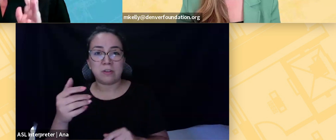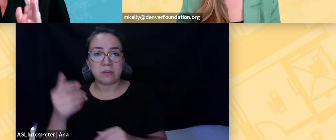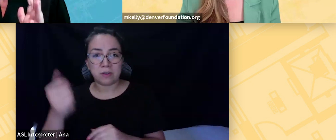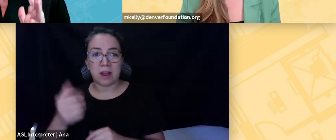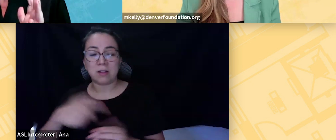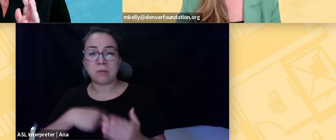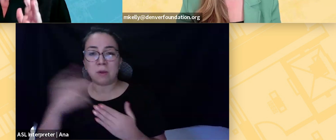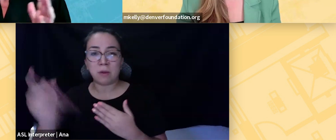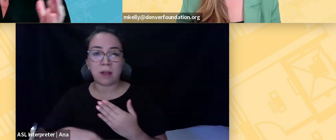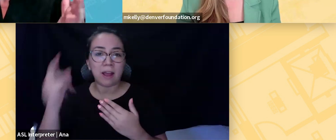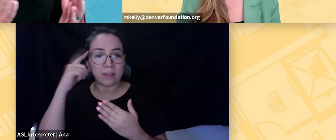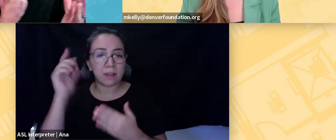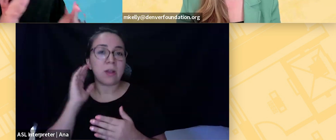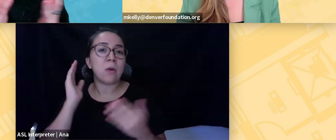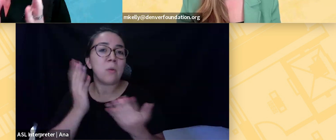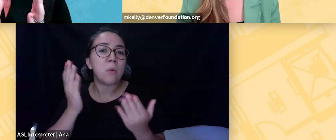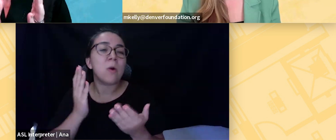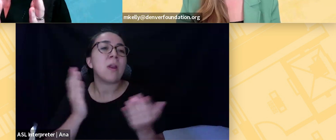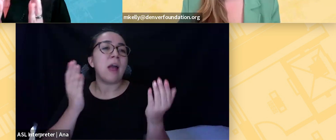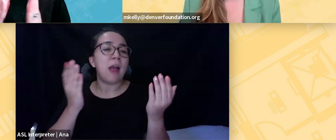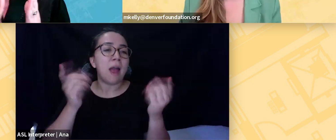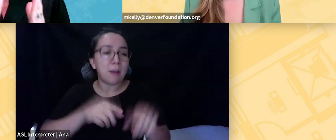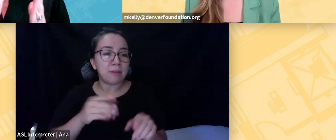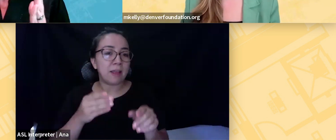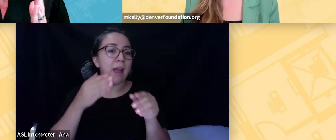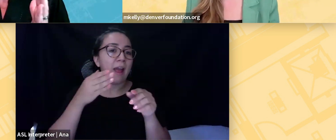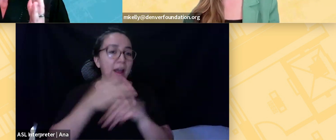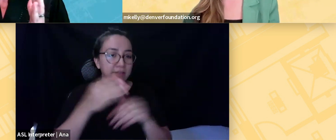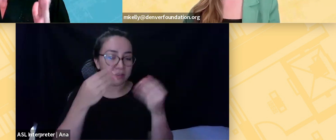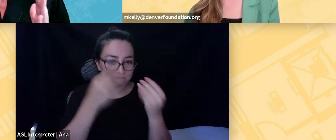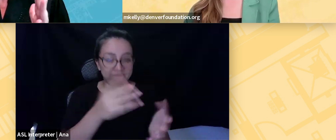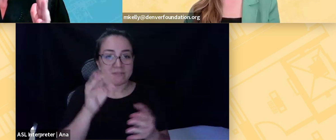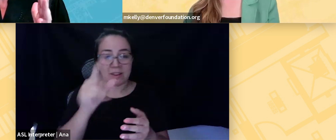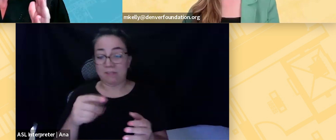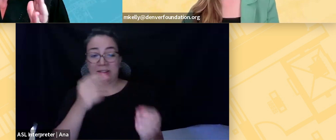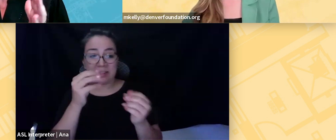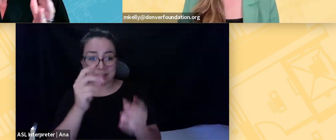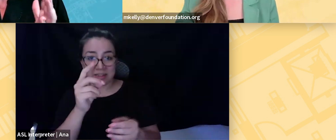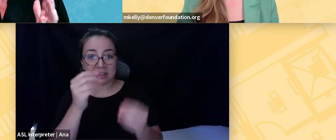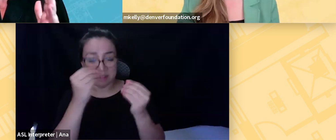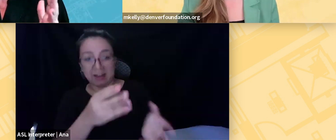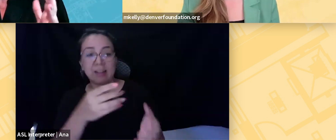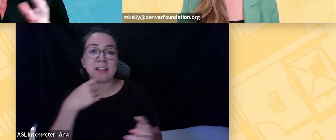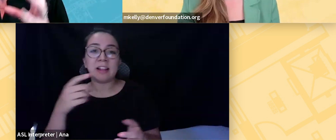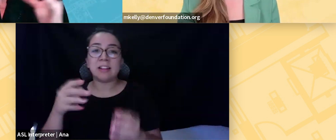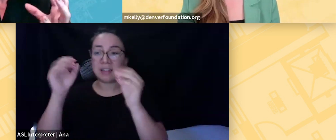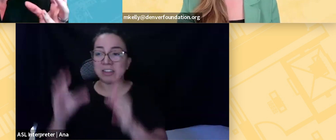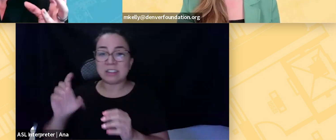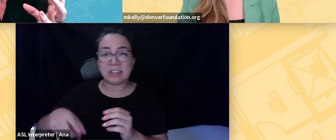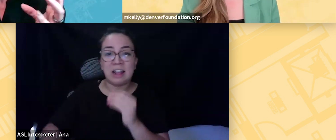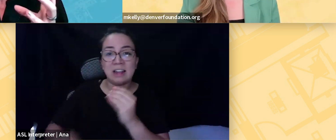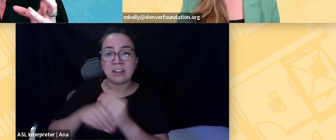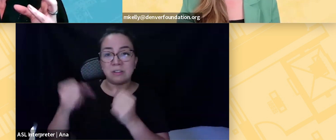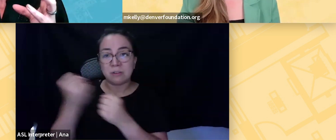what happens with the data after that. So if the data came back and said, your teachers need additional supports in